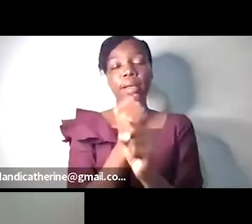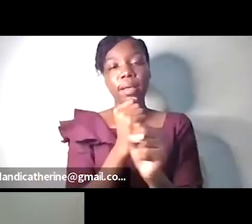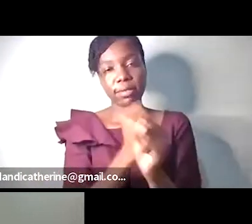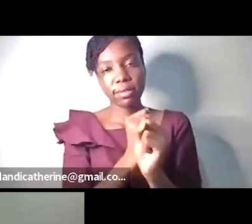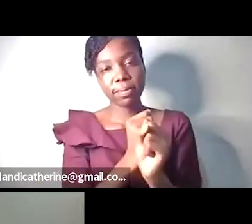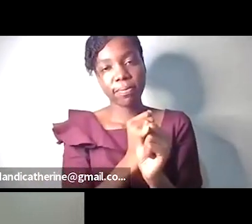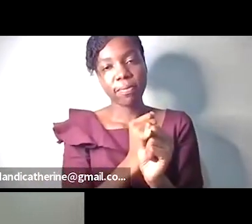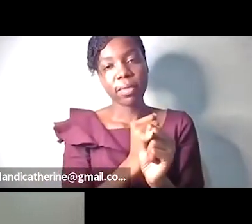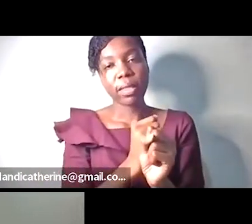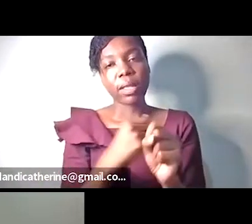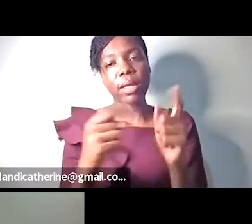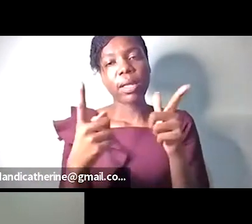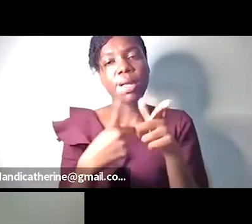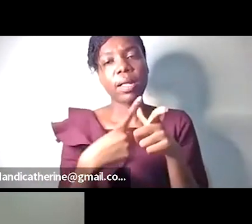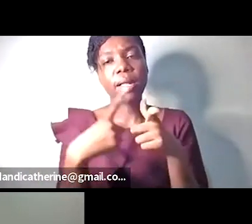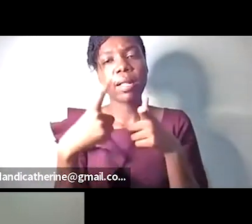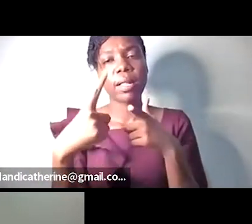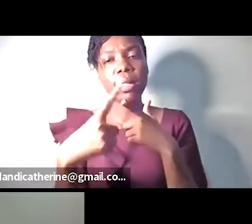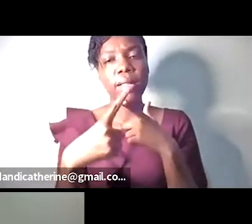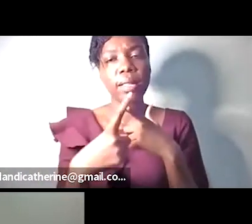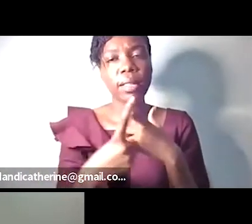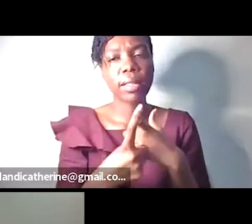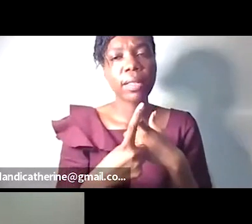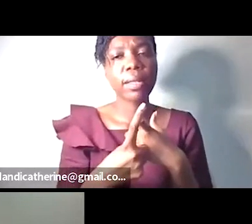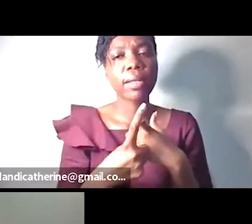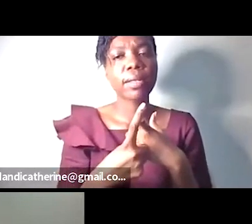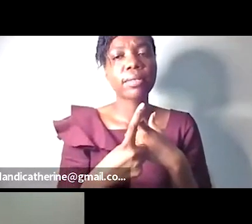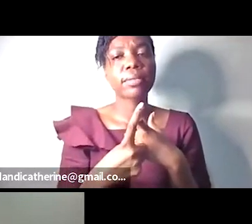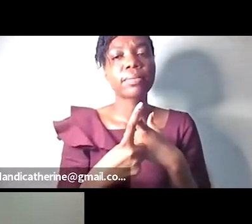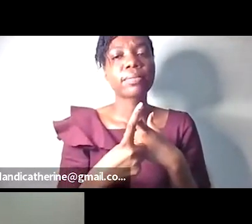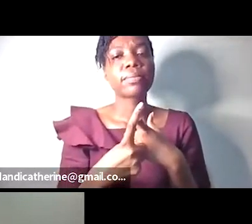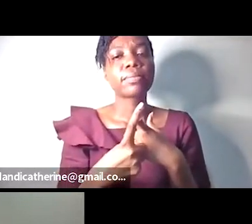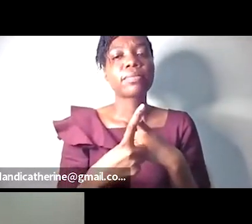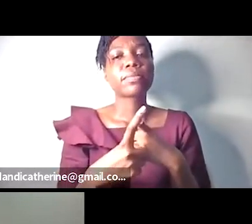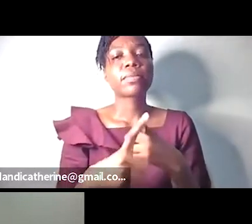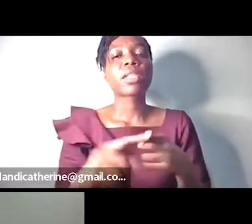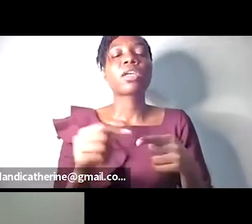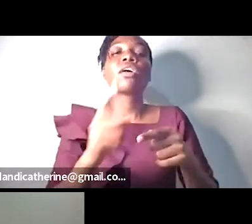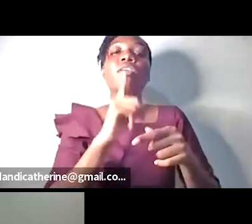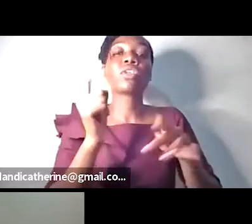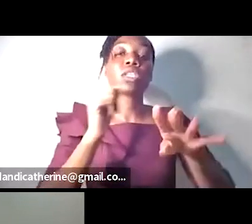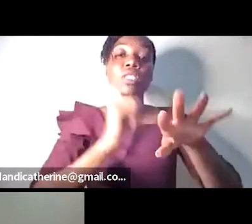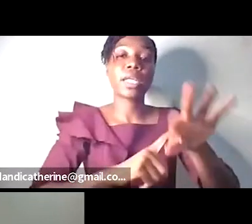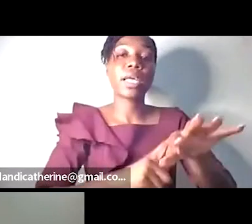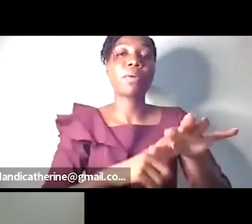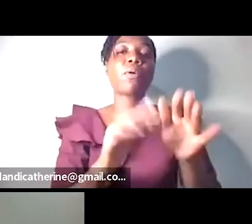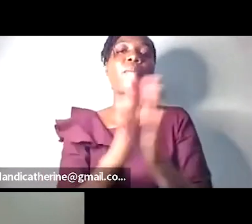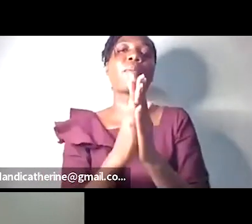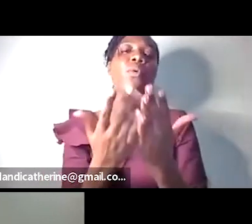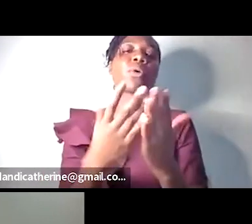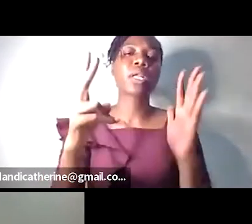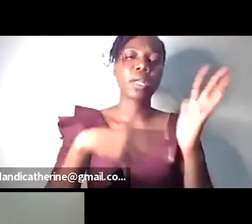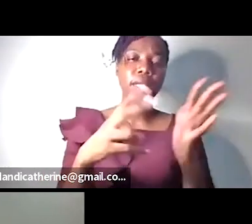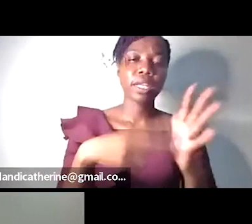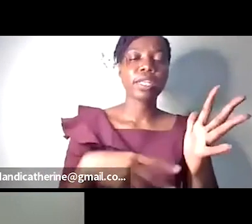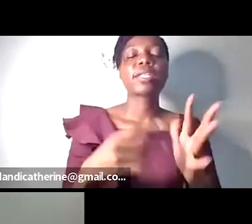I always motivate people to read books. When you read books, it always gives you insight of how